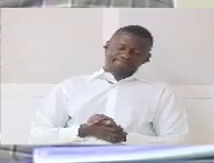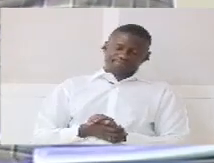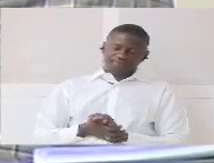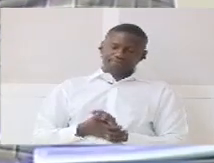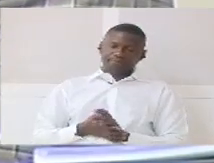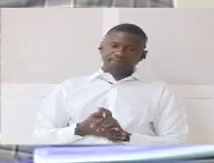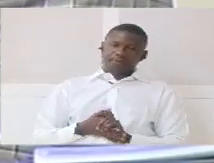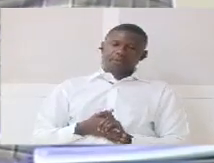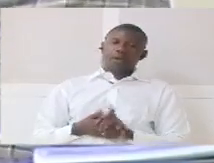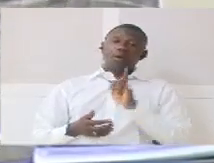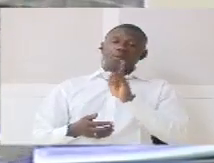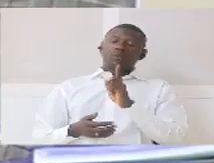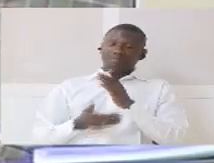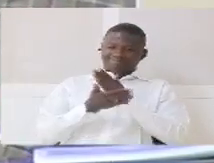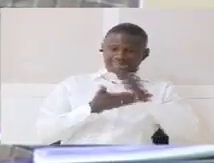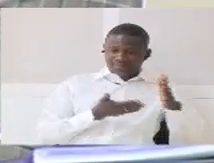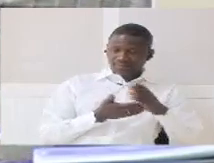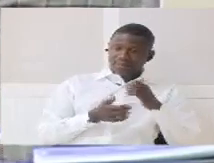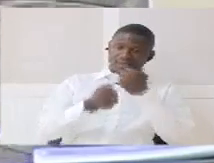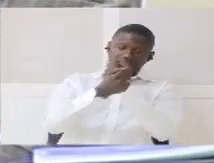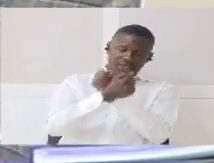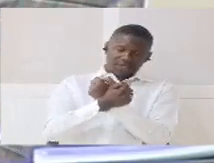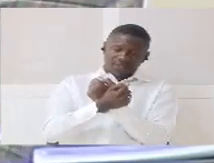apart from the arrest and detention and